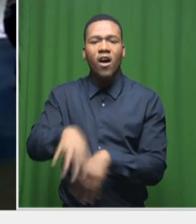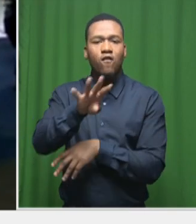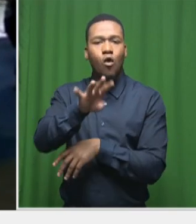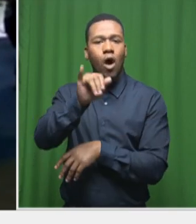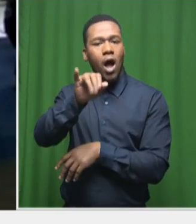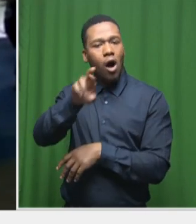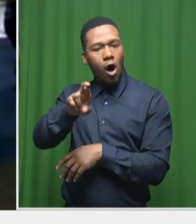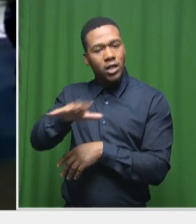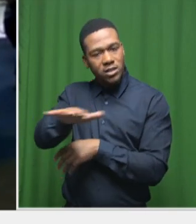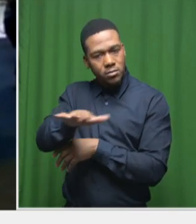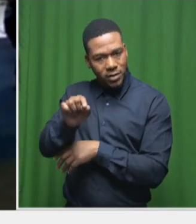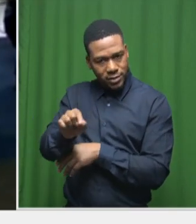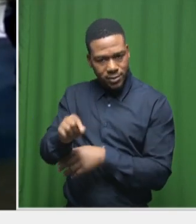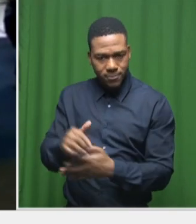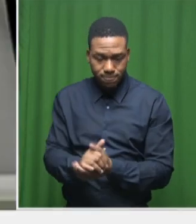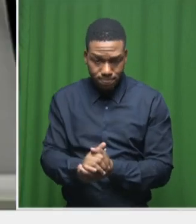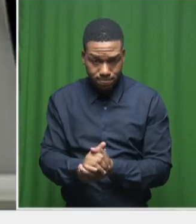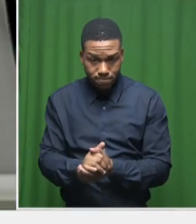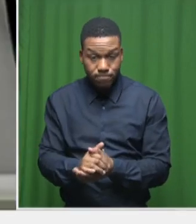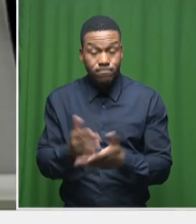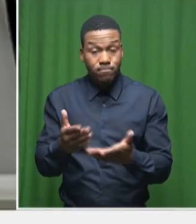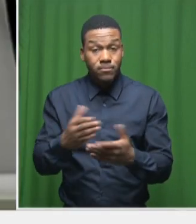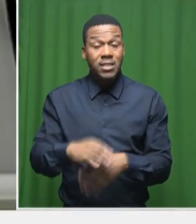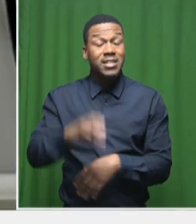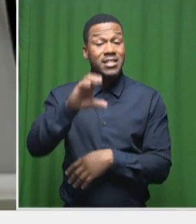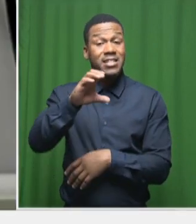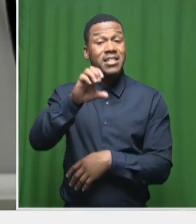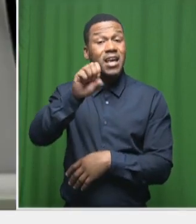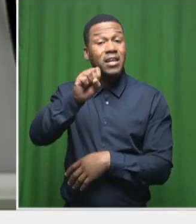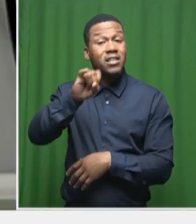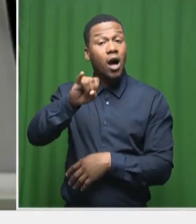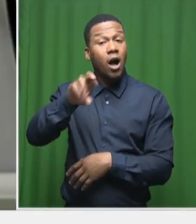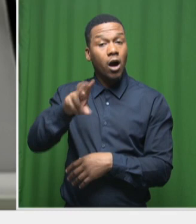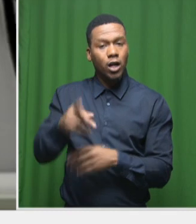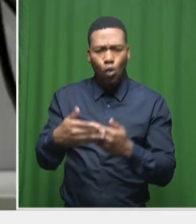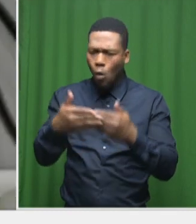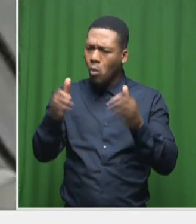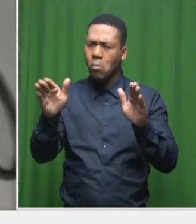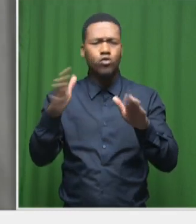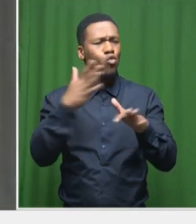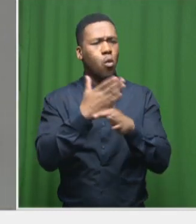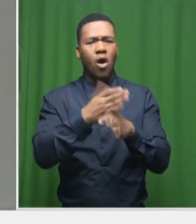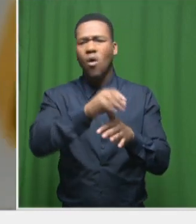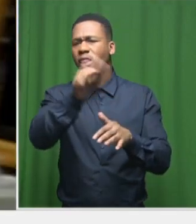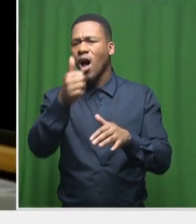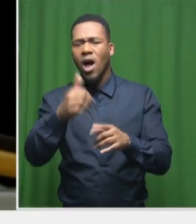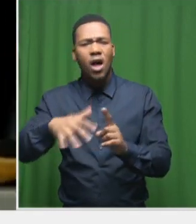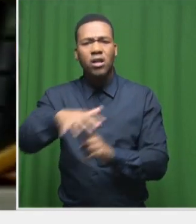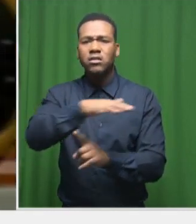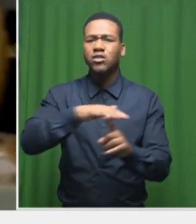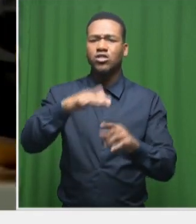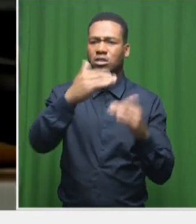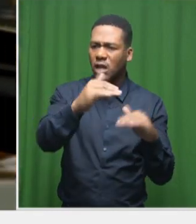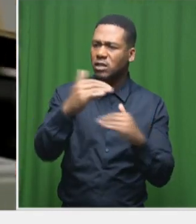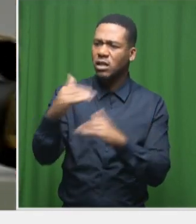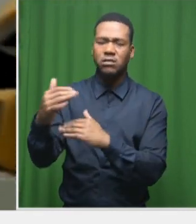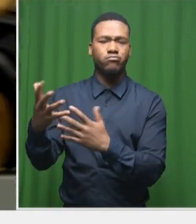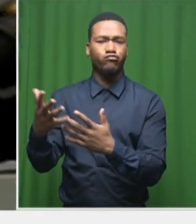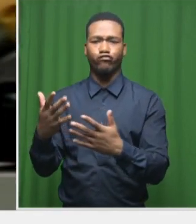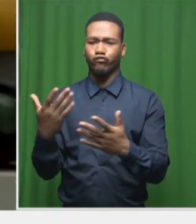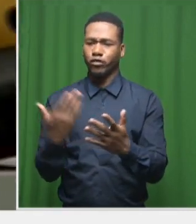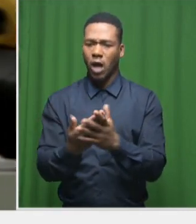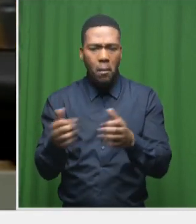in a form that the CSIR is open to work with the different industries, with the different education sectors in terms